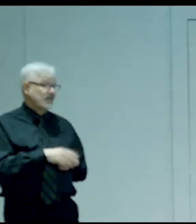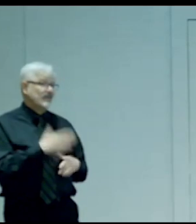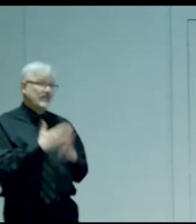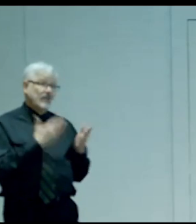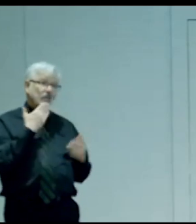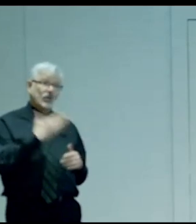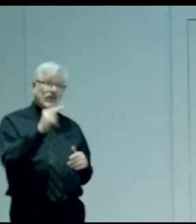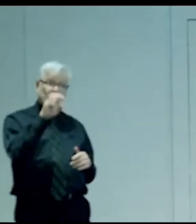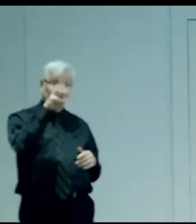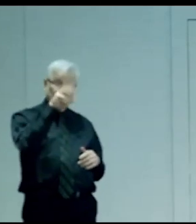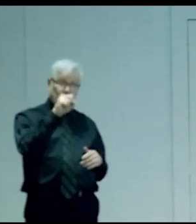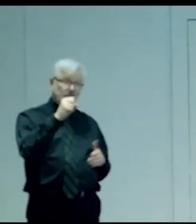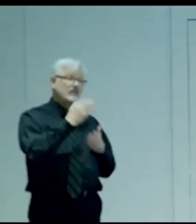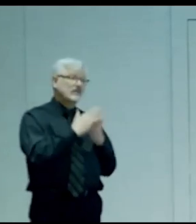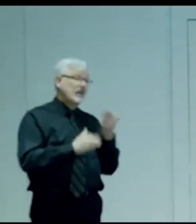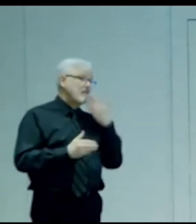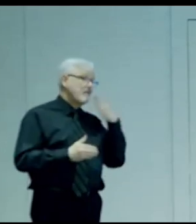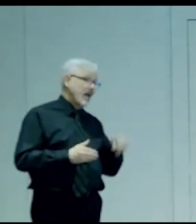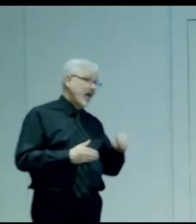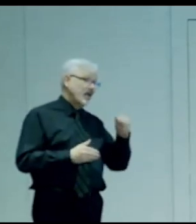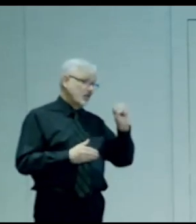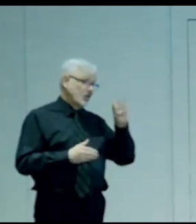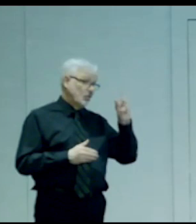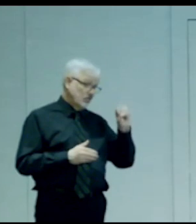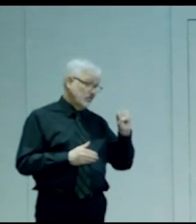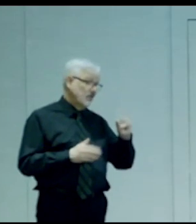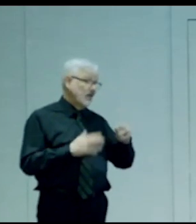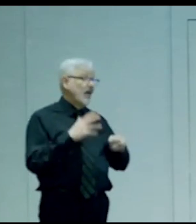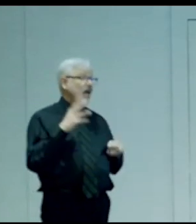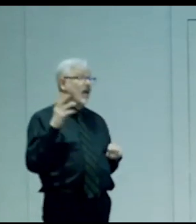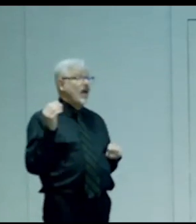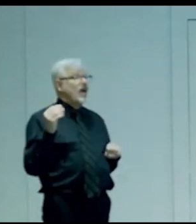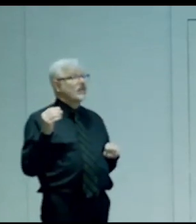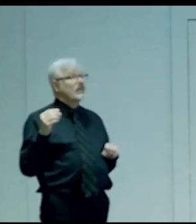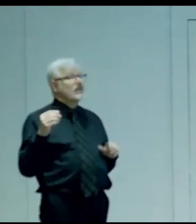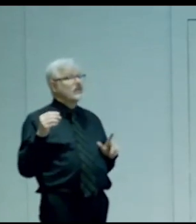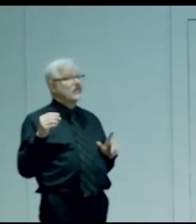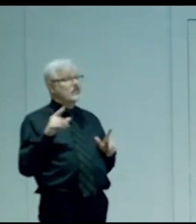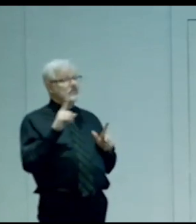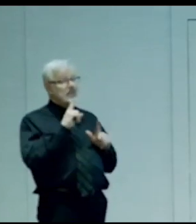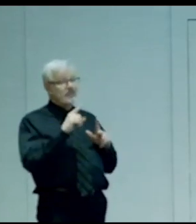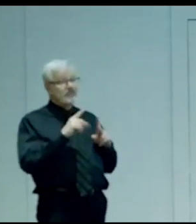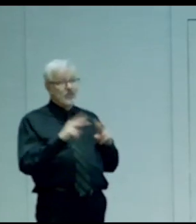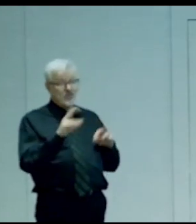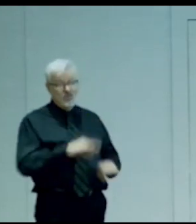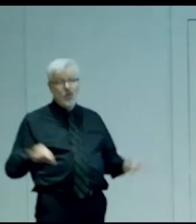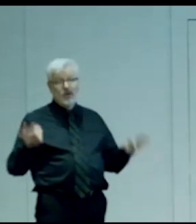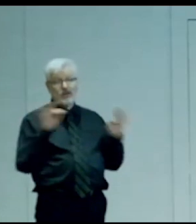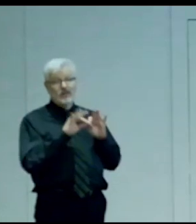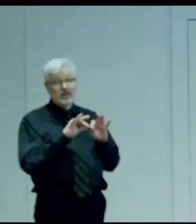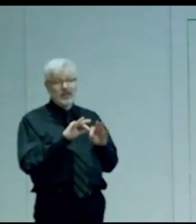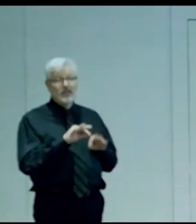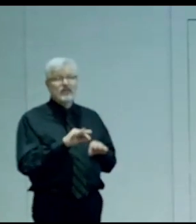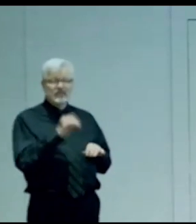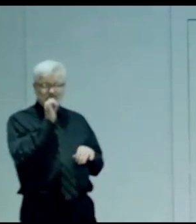news and there was some bad news, and it's varied, and it would be very important to think this through.